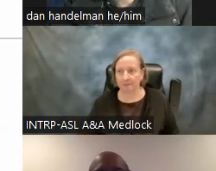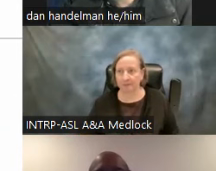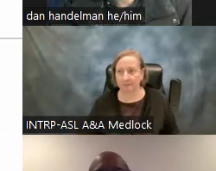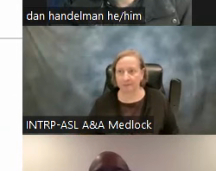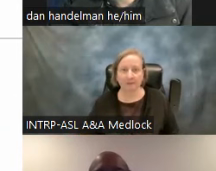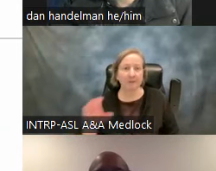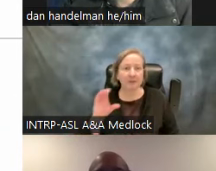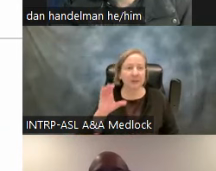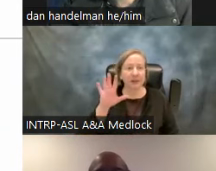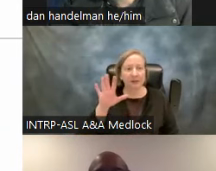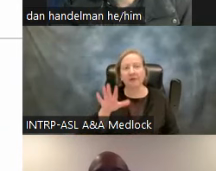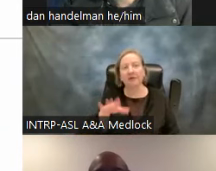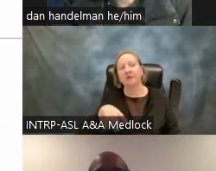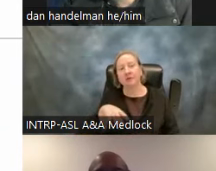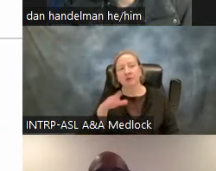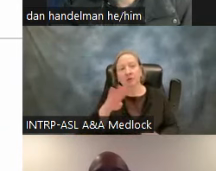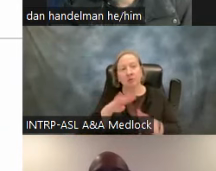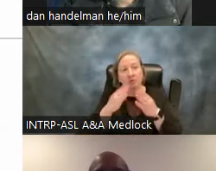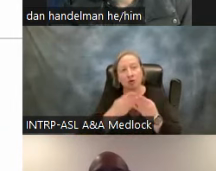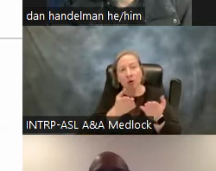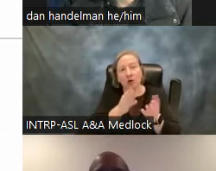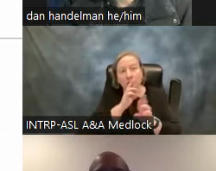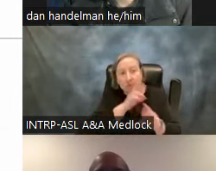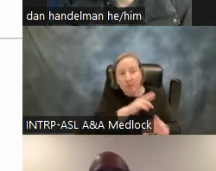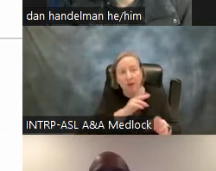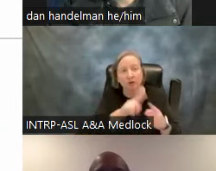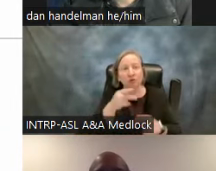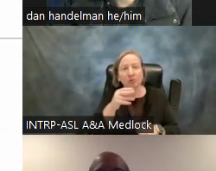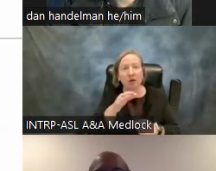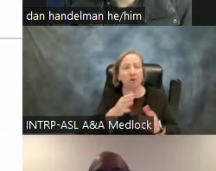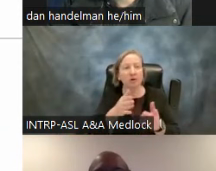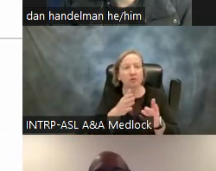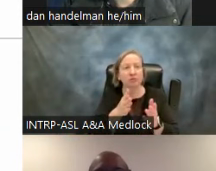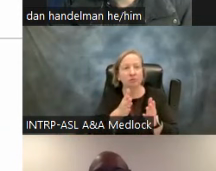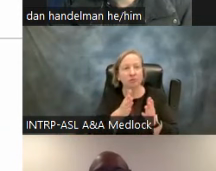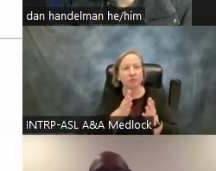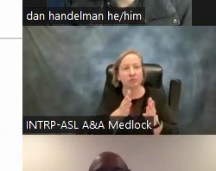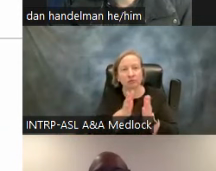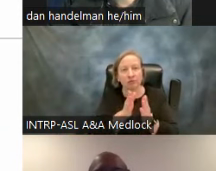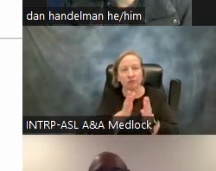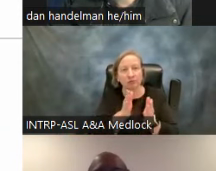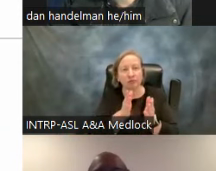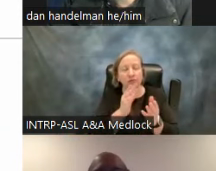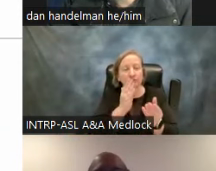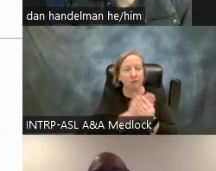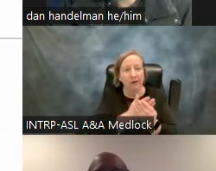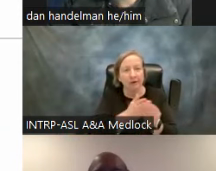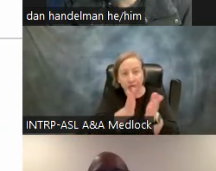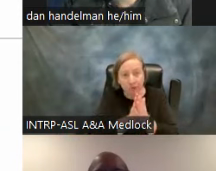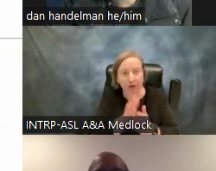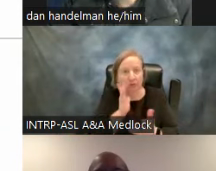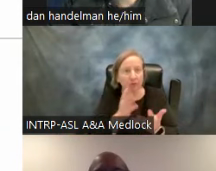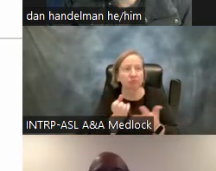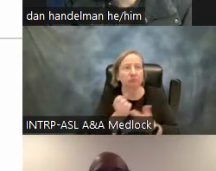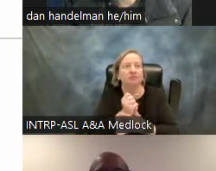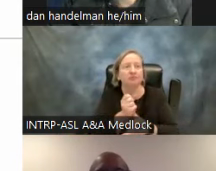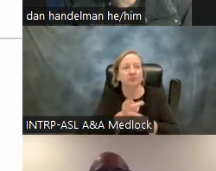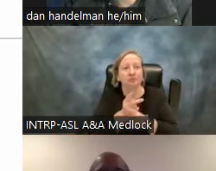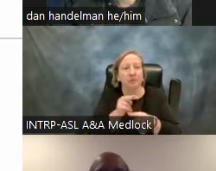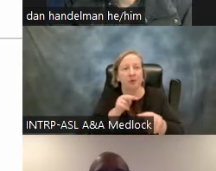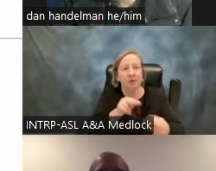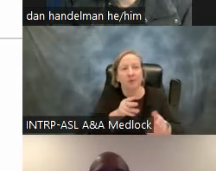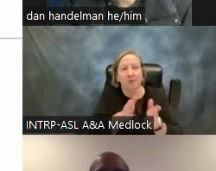Oversight Board's requests above all other similar requests and should respond within 5 business days with either records or a notice of why records have